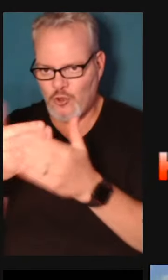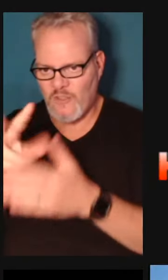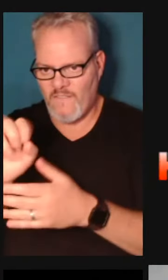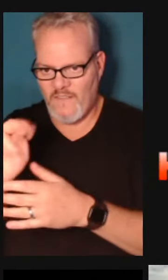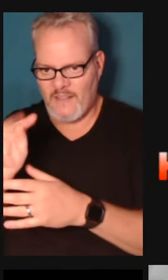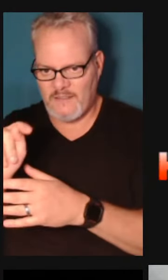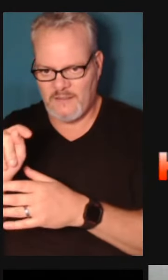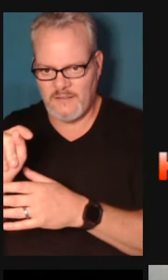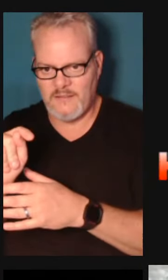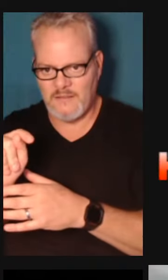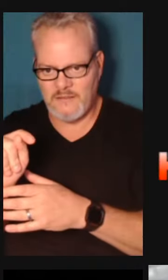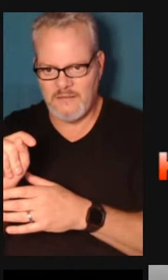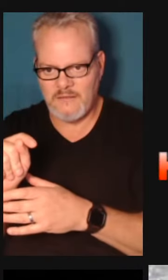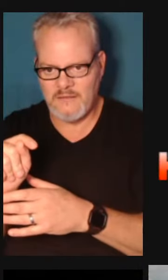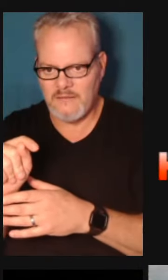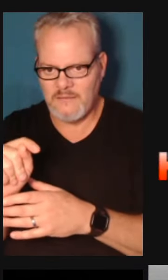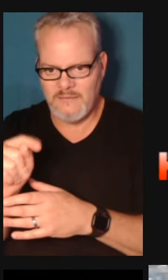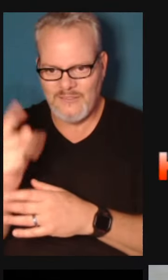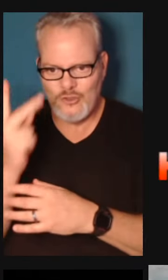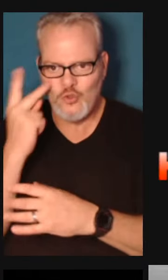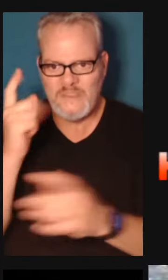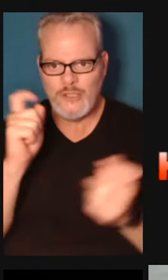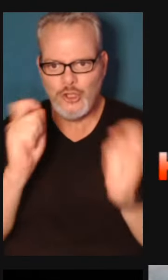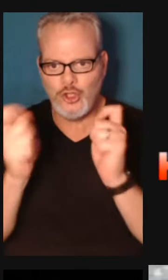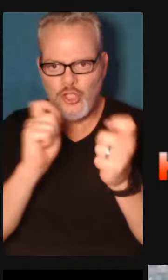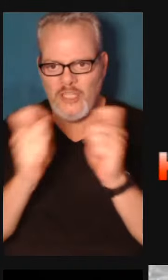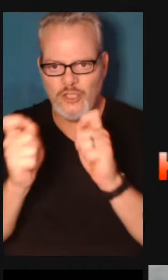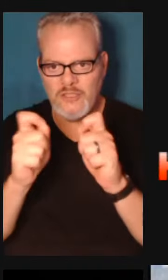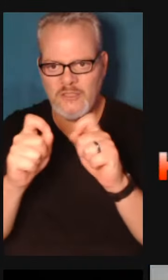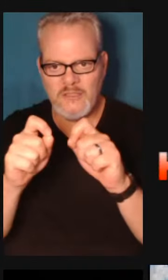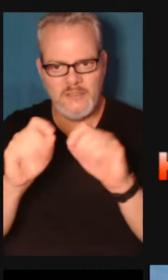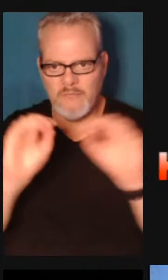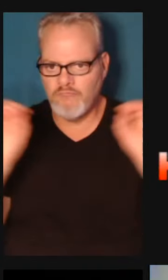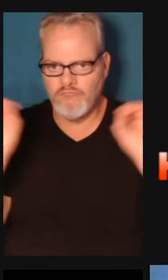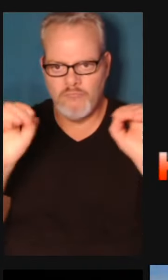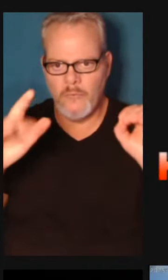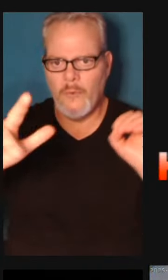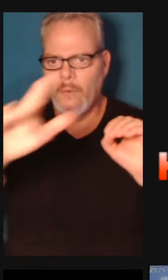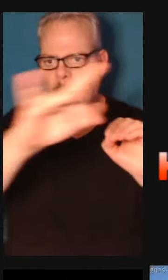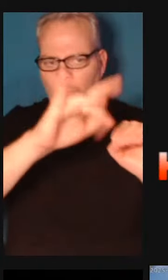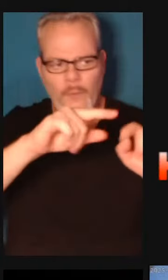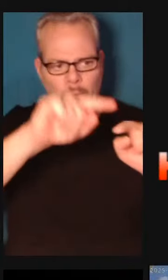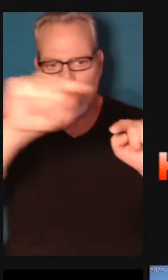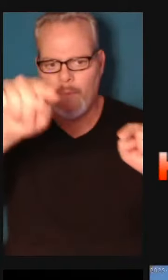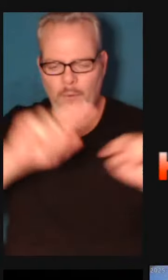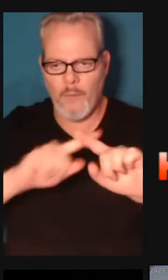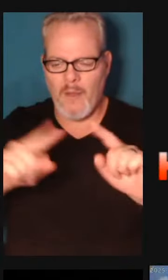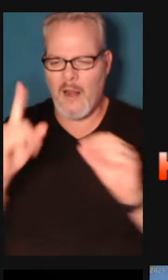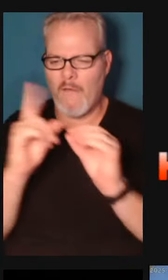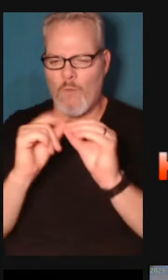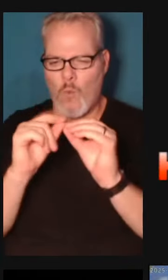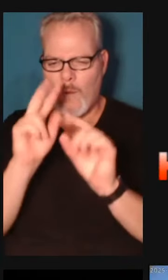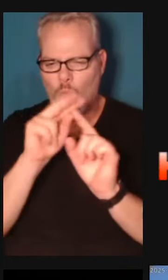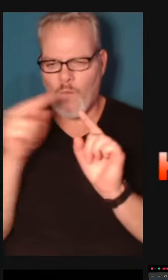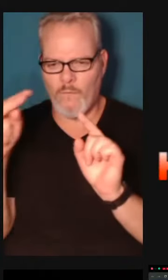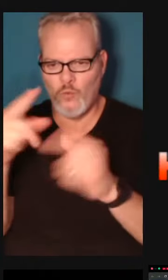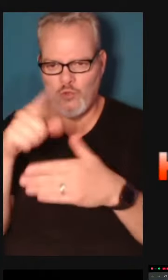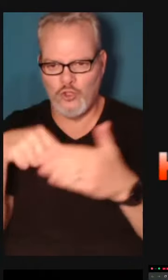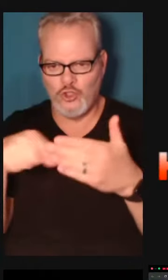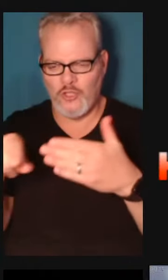Let's see other changes in the flow elsewhere from this angle. We have one more view to check. That's the B1 camera.